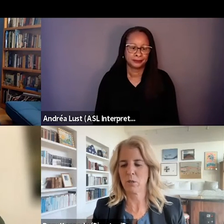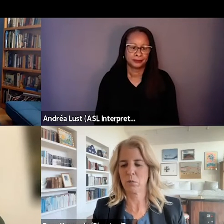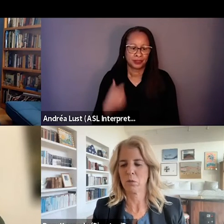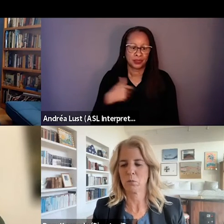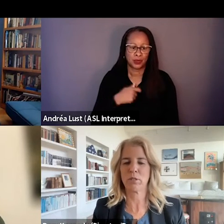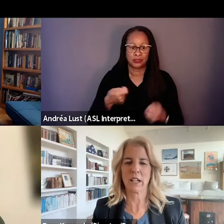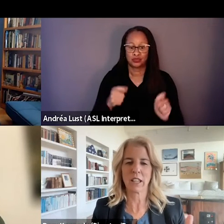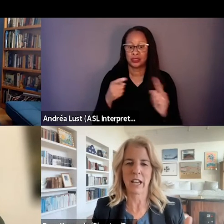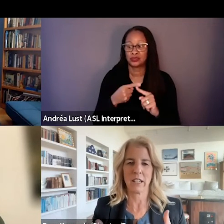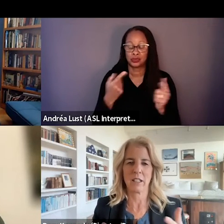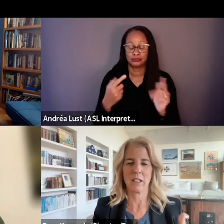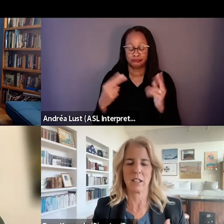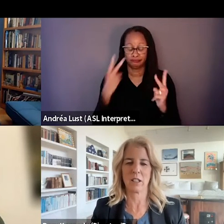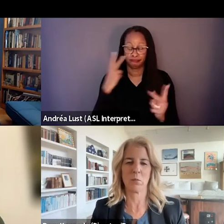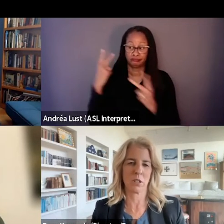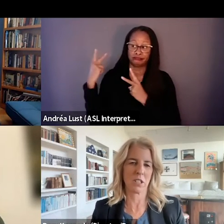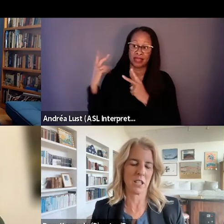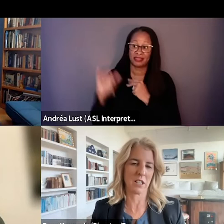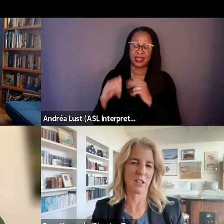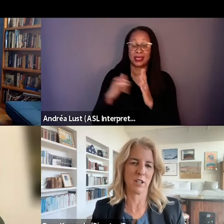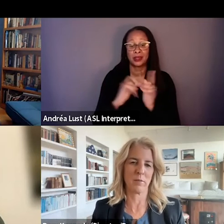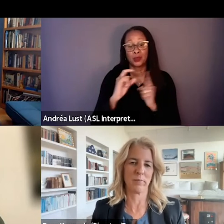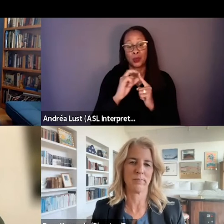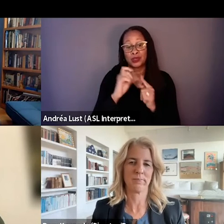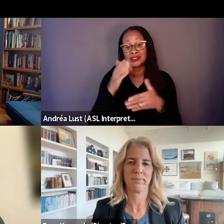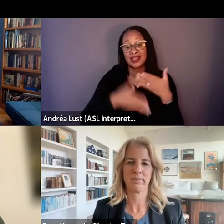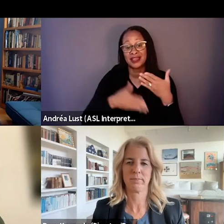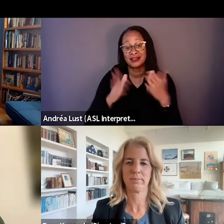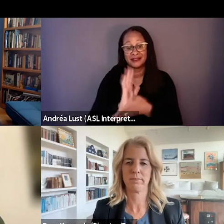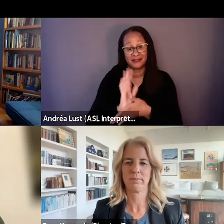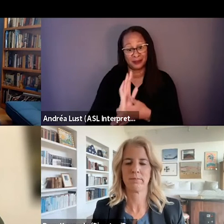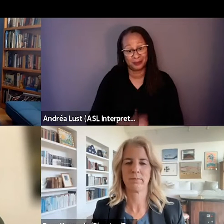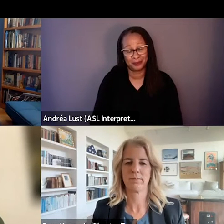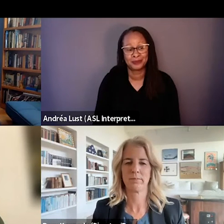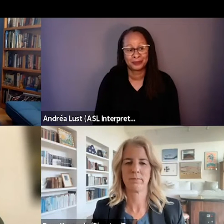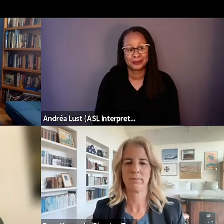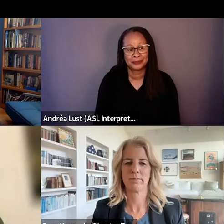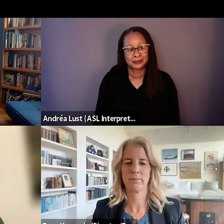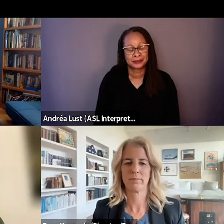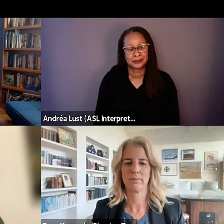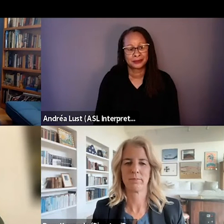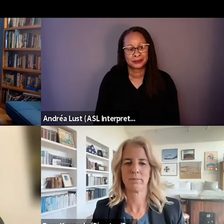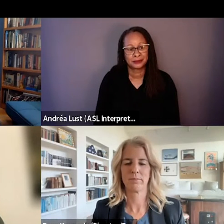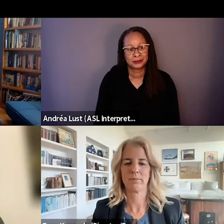to reflect that in the words at the end of the film. Yeah, absolutely.